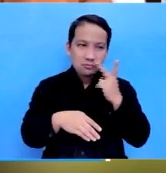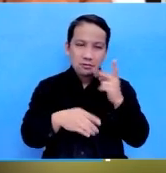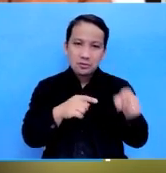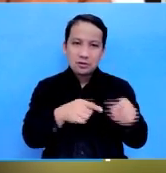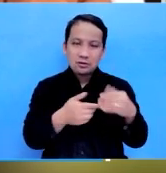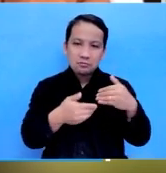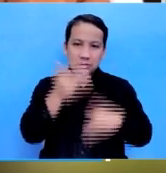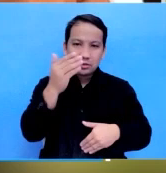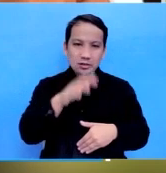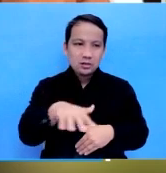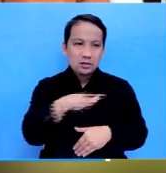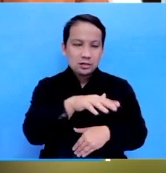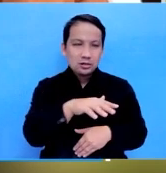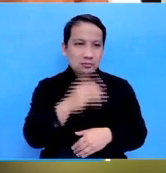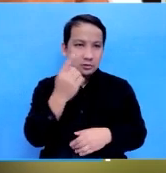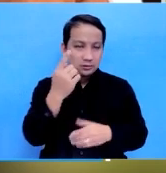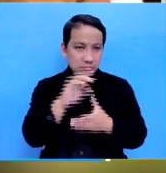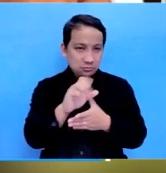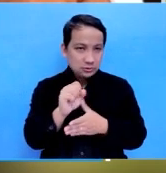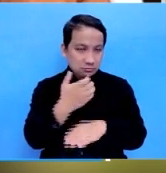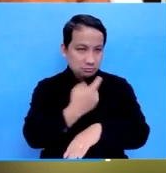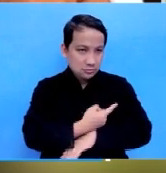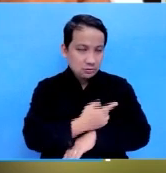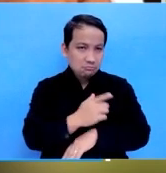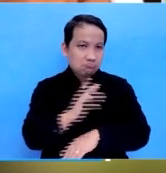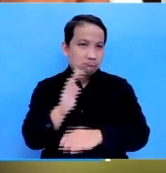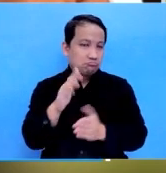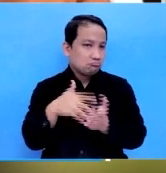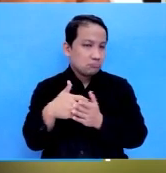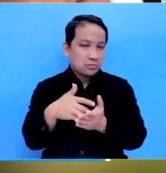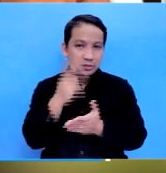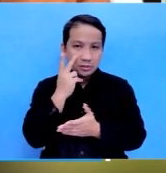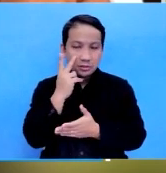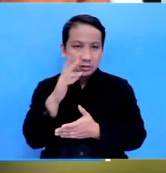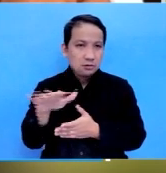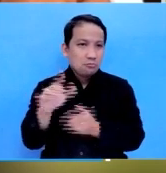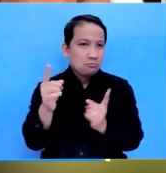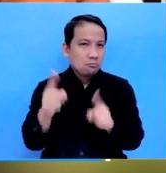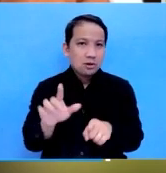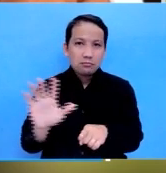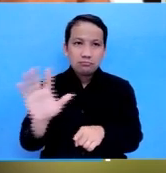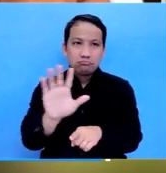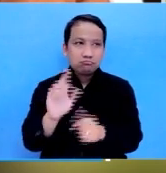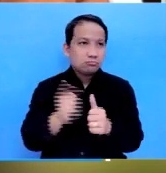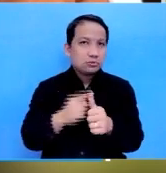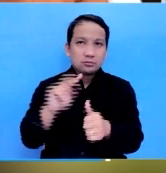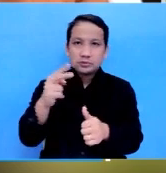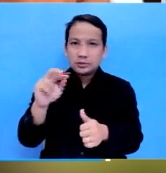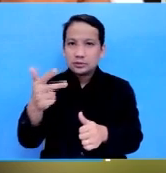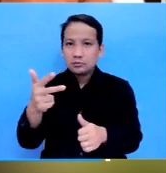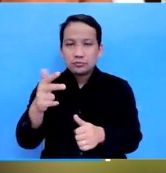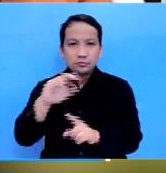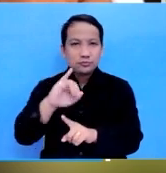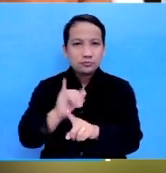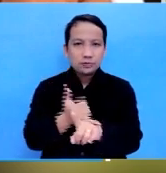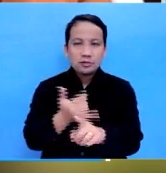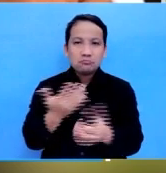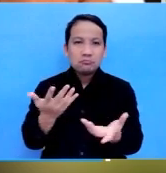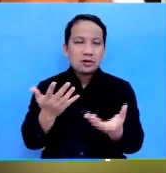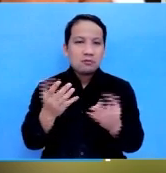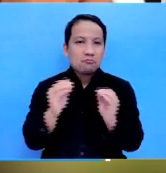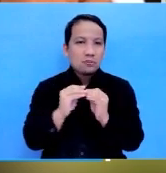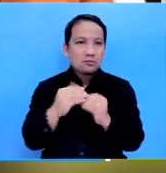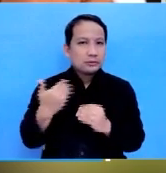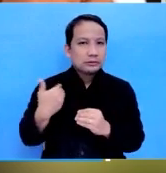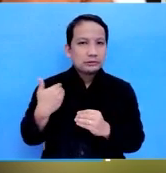few thousand cases per day during the peak, which might happen first or second week of July. But it won't be